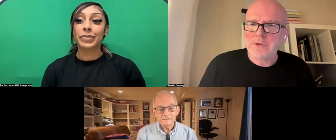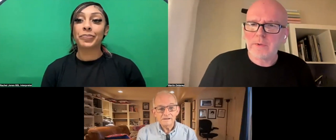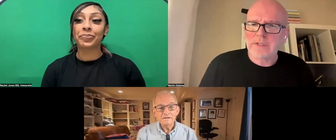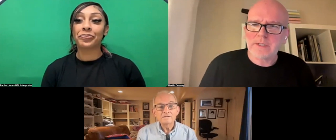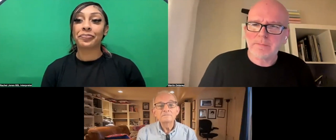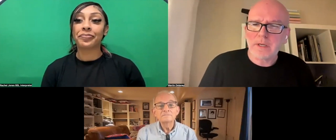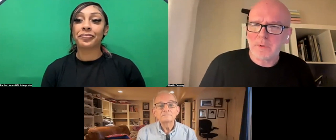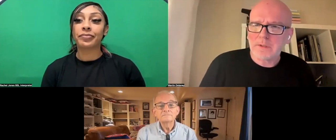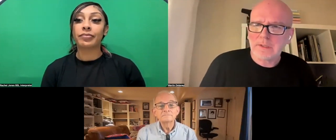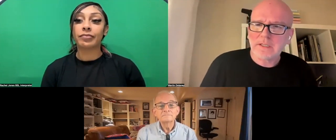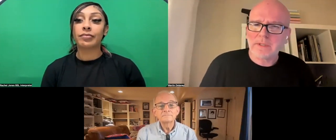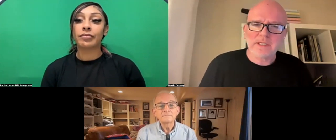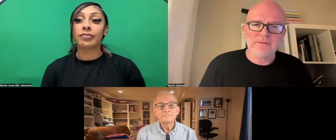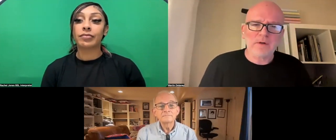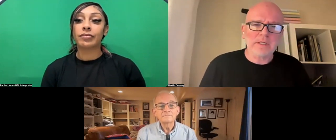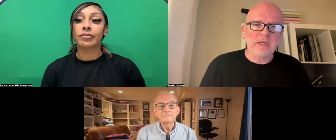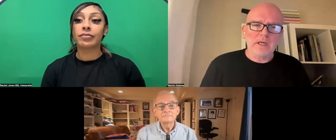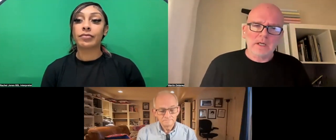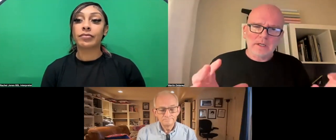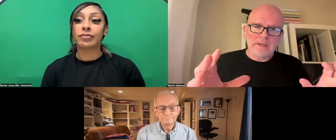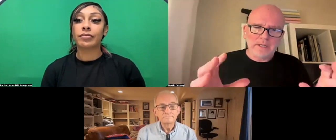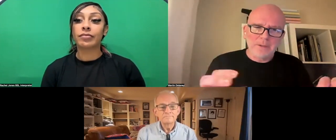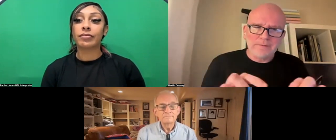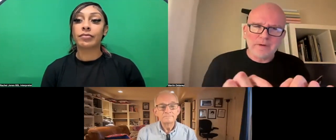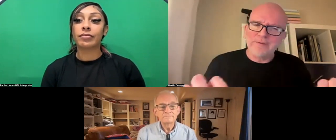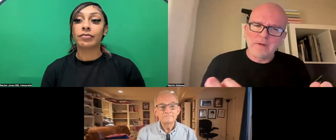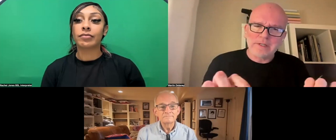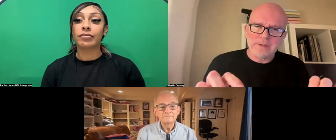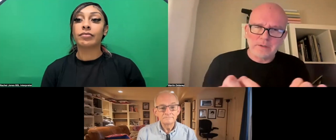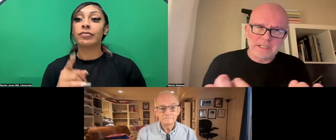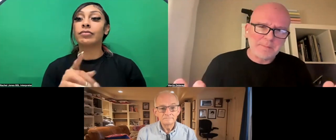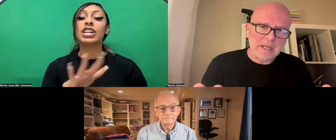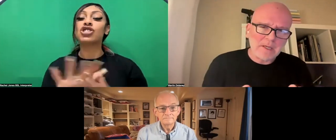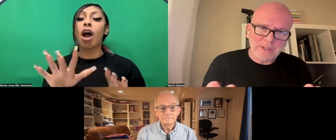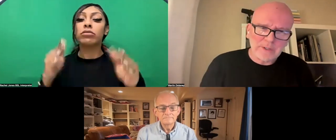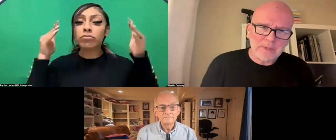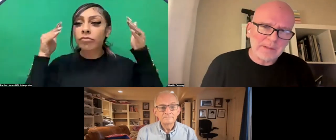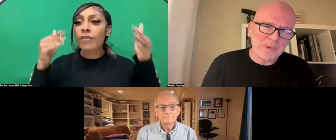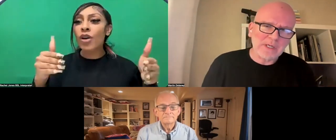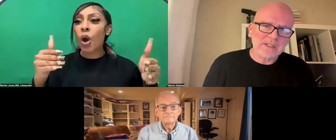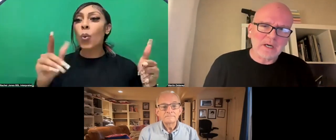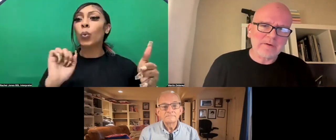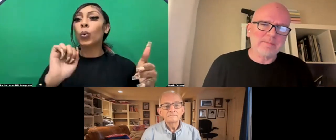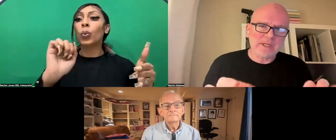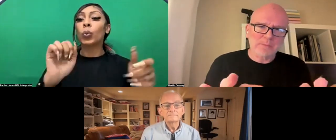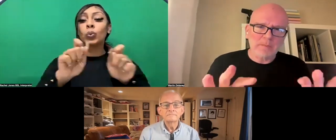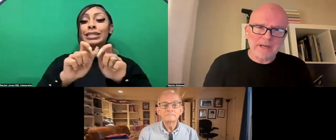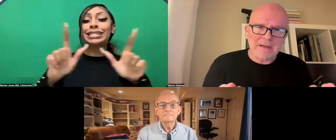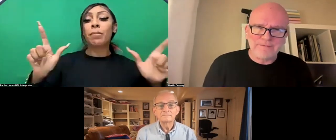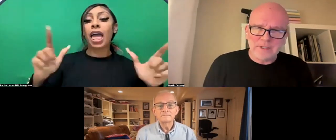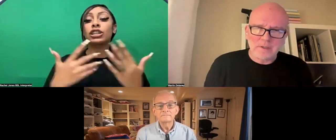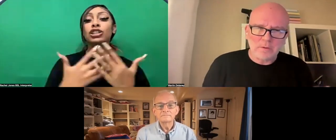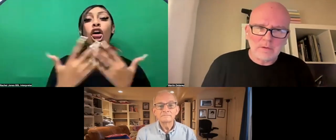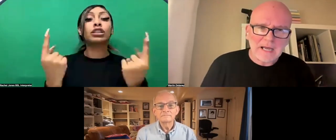an image or we can supply one later, but it's not very focused on a display, which so many products are. It's much more